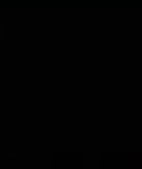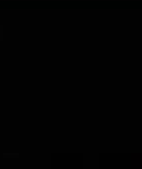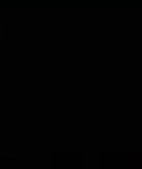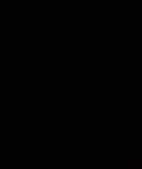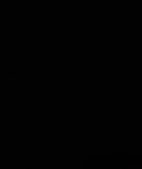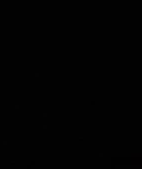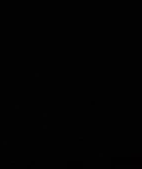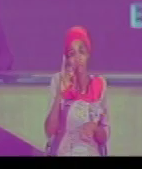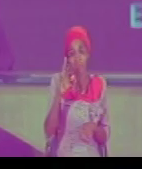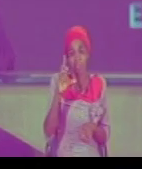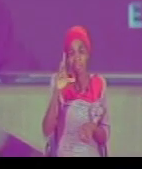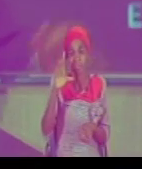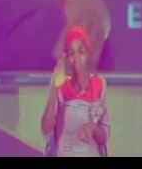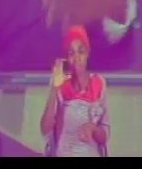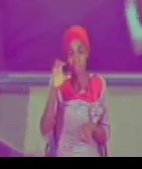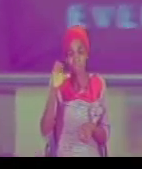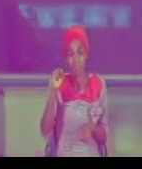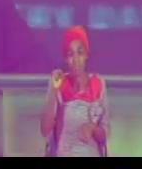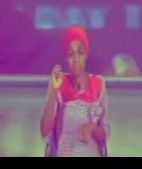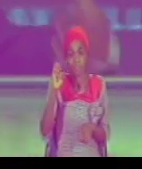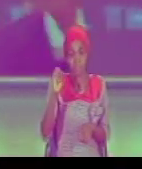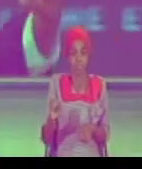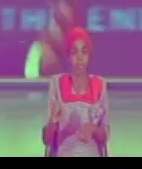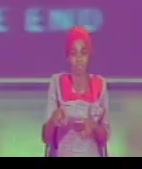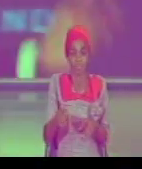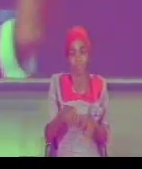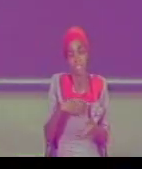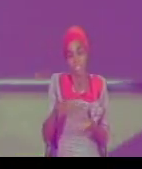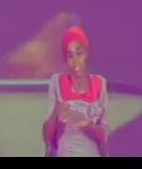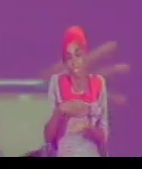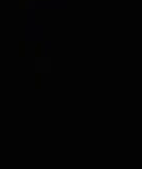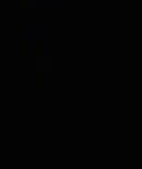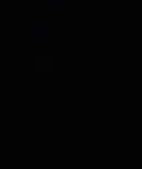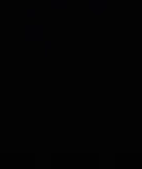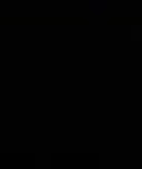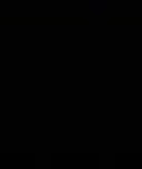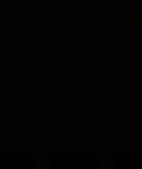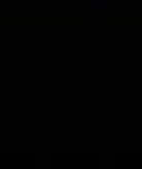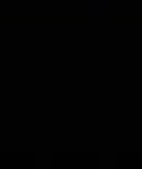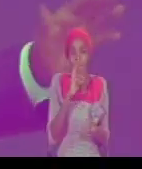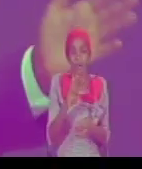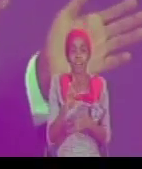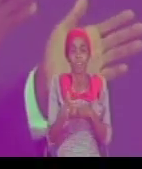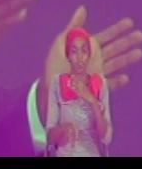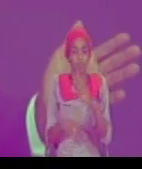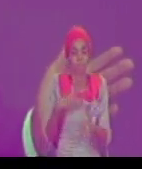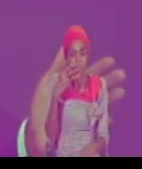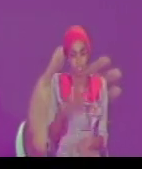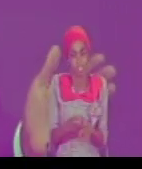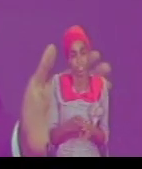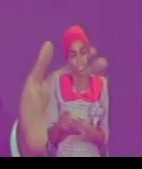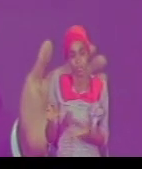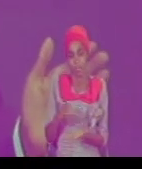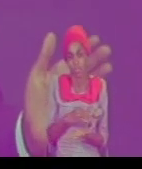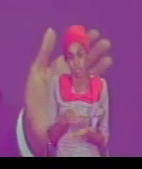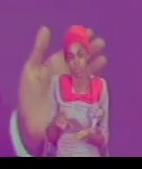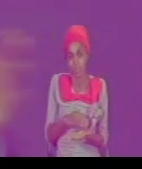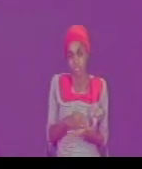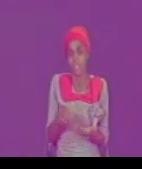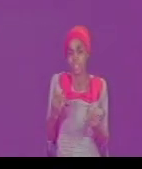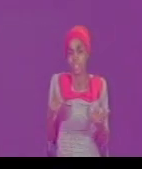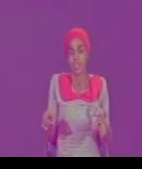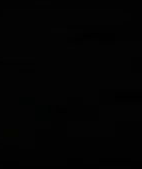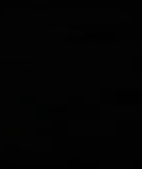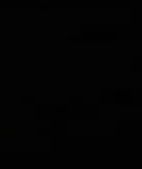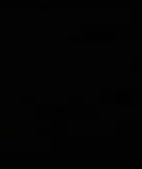Lord in churches. And then there are worldly music, there's worldly music. And then as you know the history,